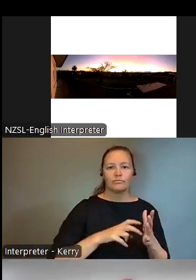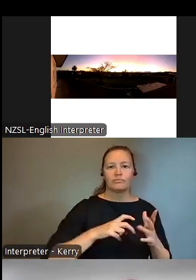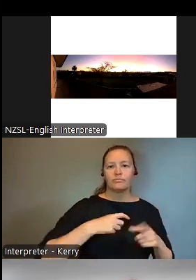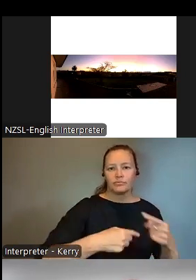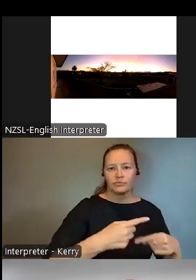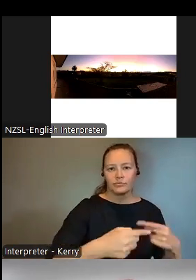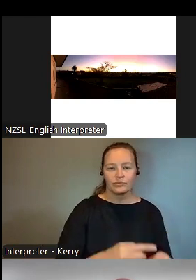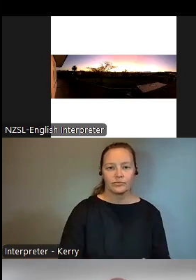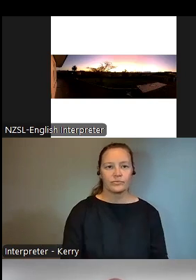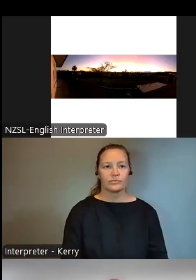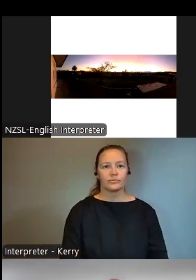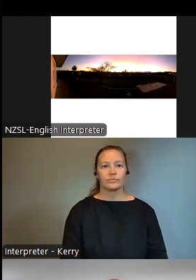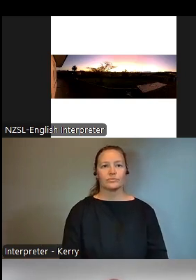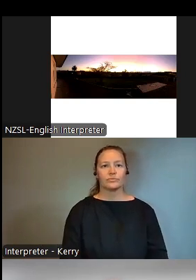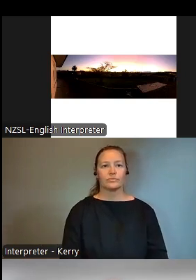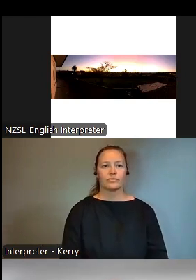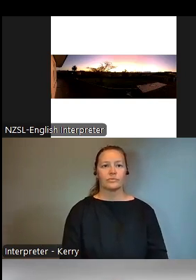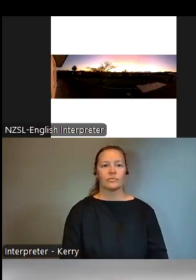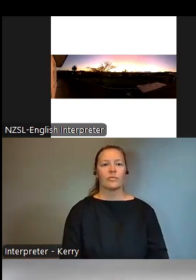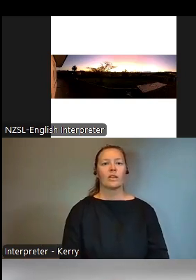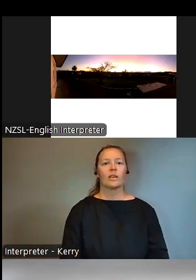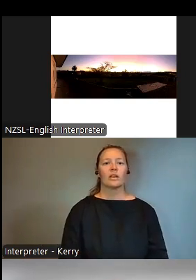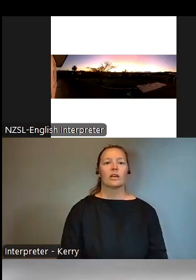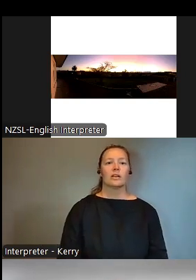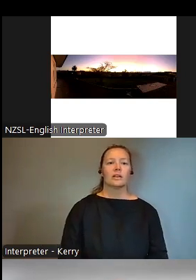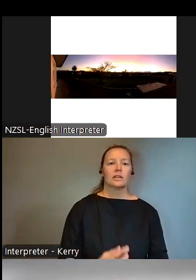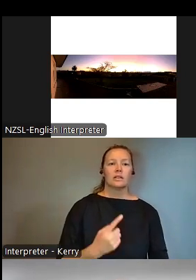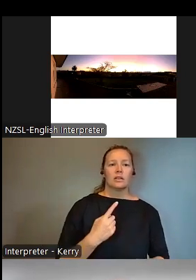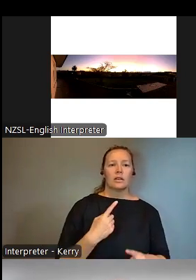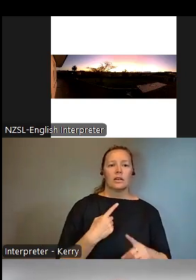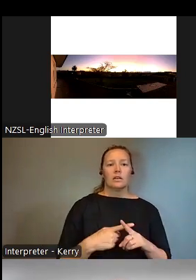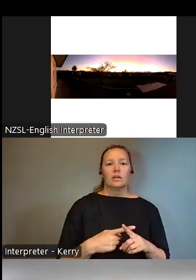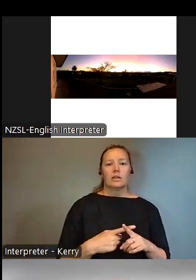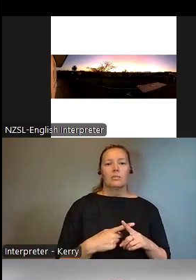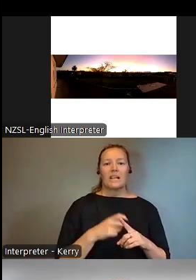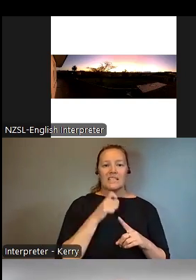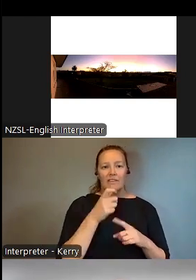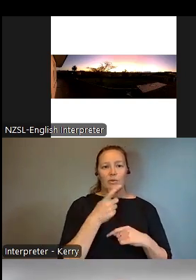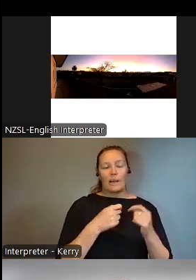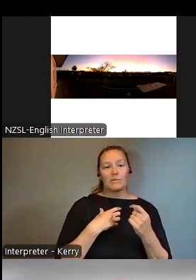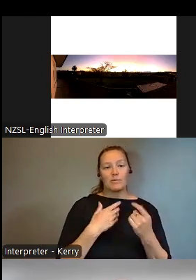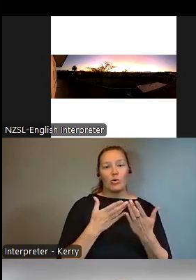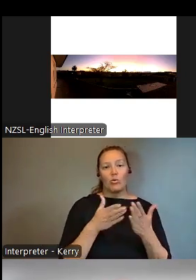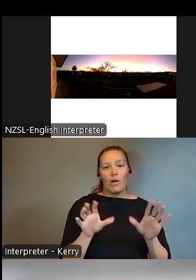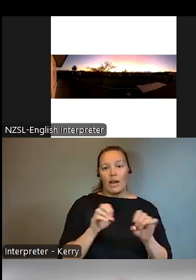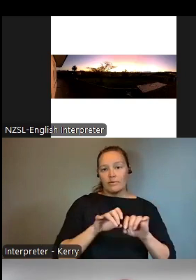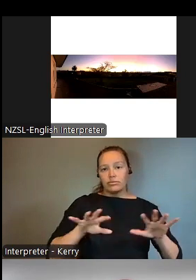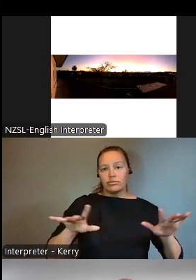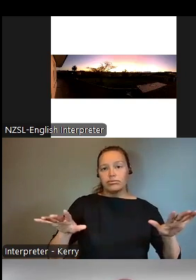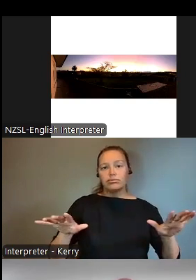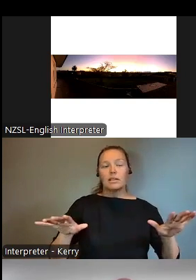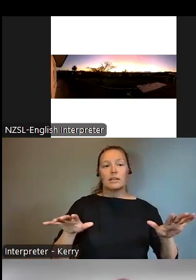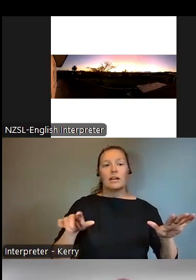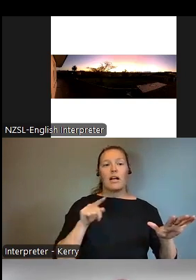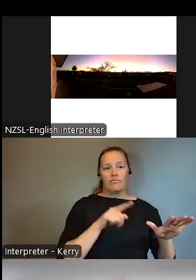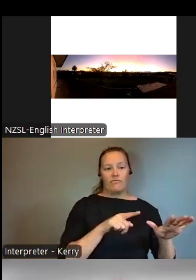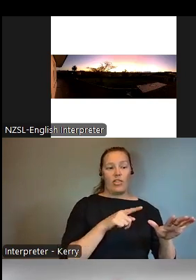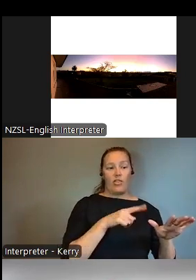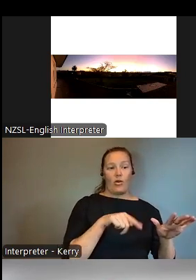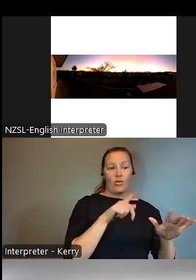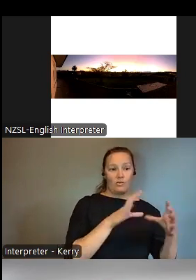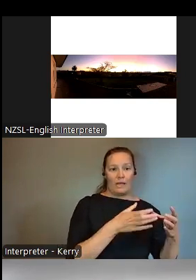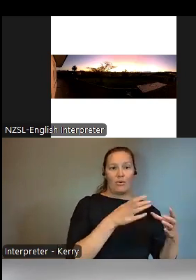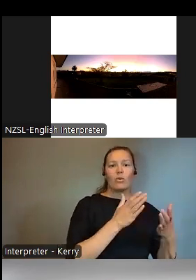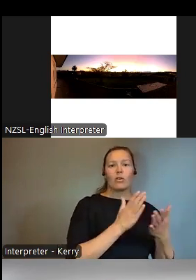adoption. Also, when we do eventually move it towards more widespread adoption, these are your leaders. These are the people who